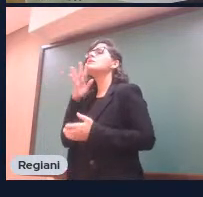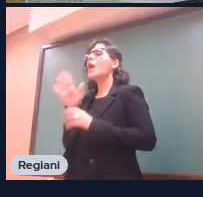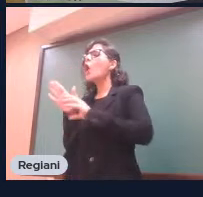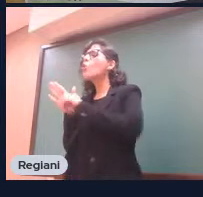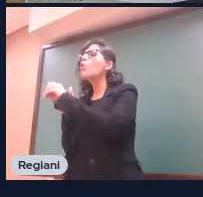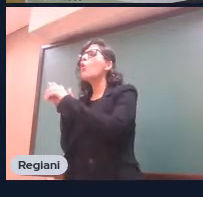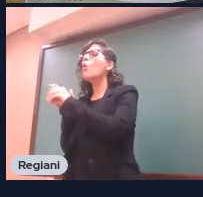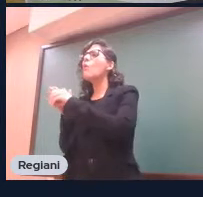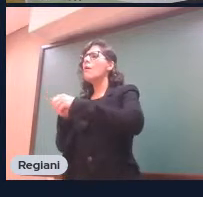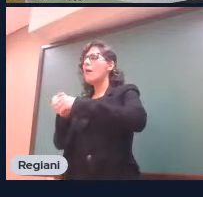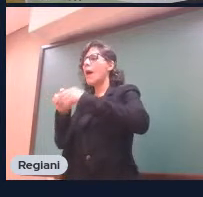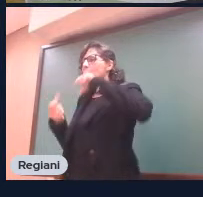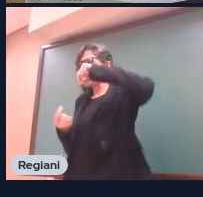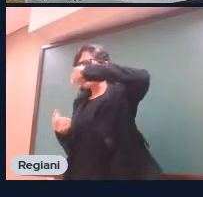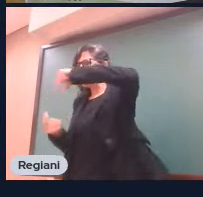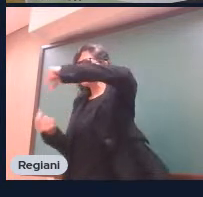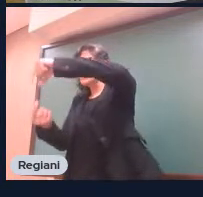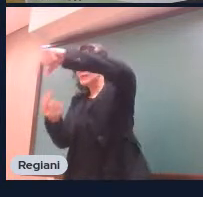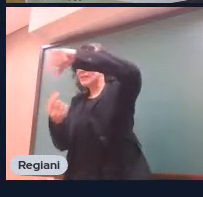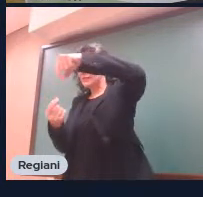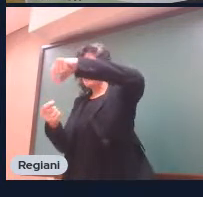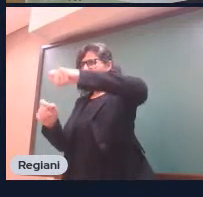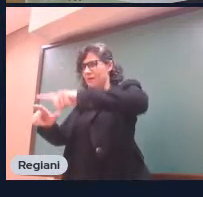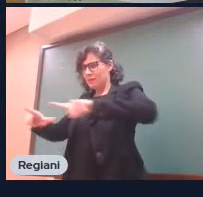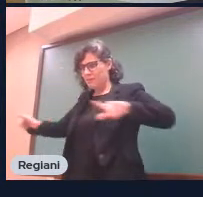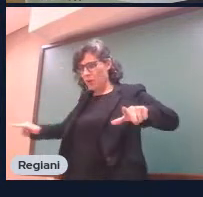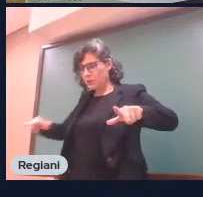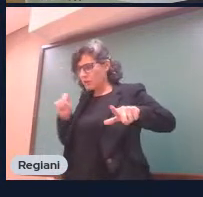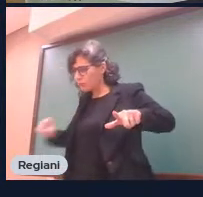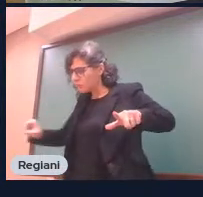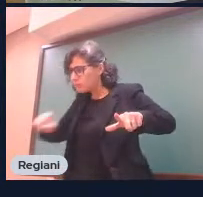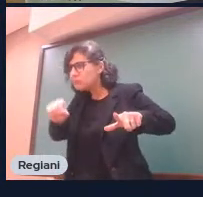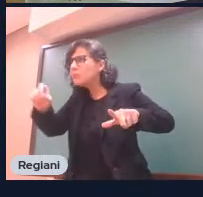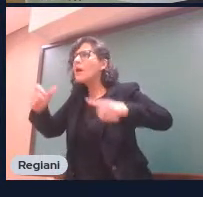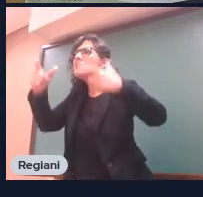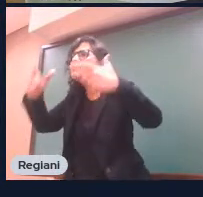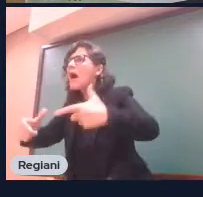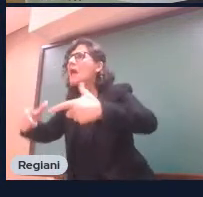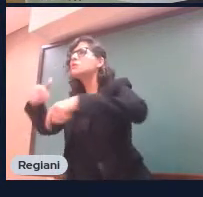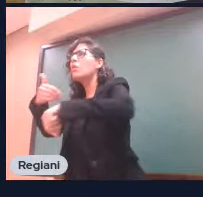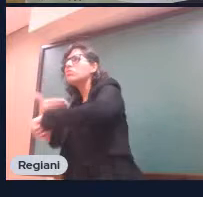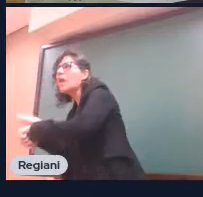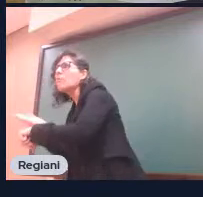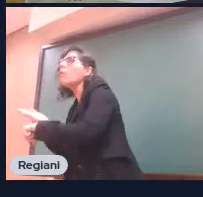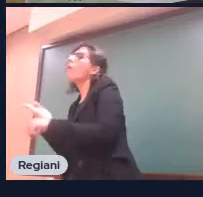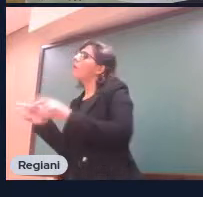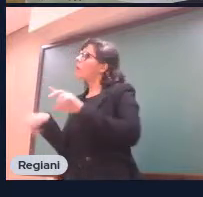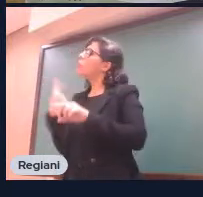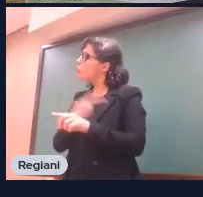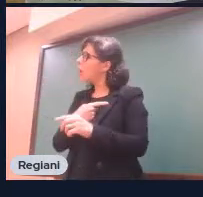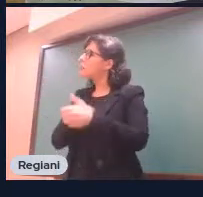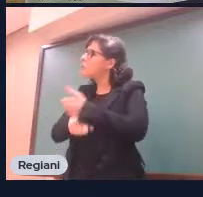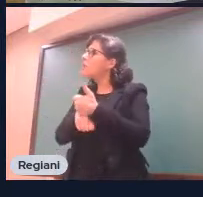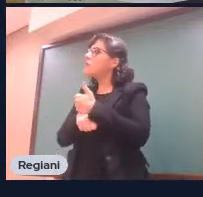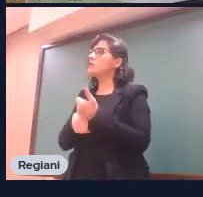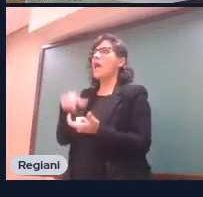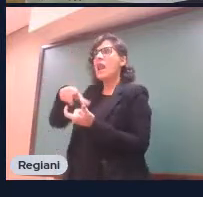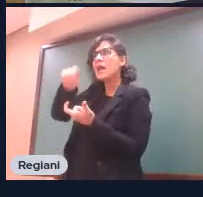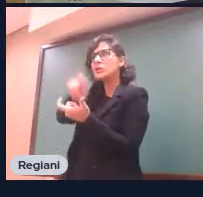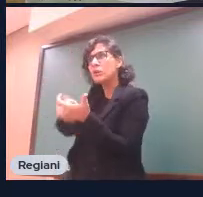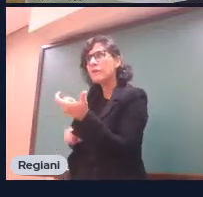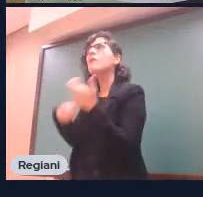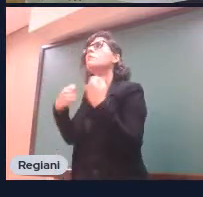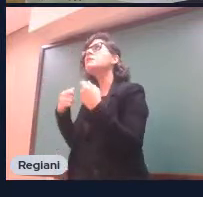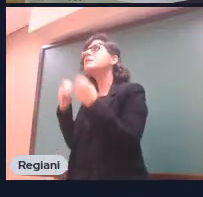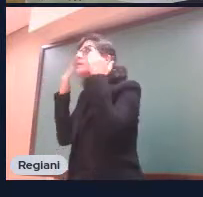and space. This is where lexicography has to go to. Here are all these big data companies. What brings them together?